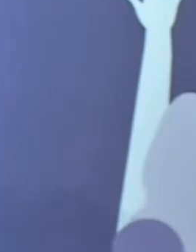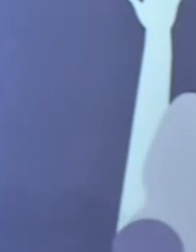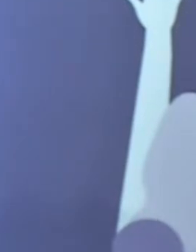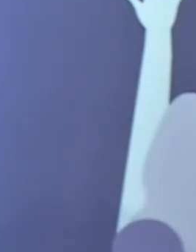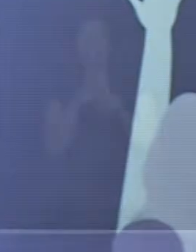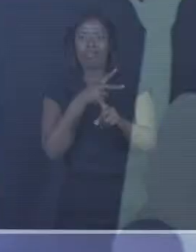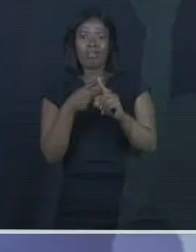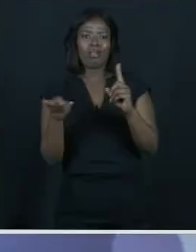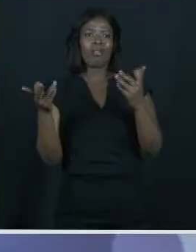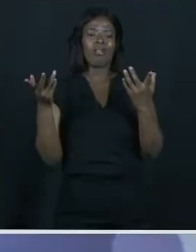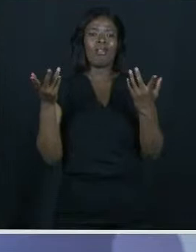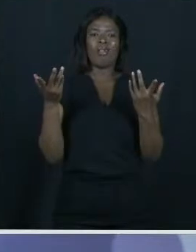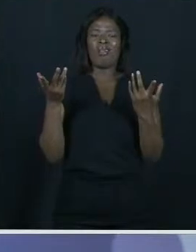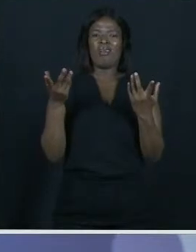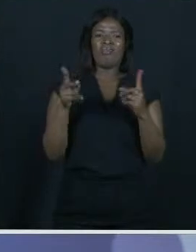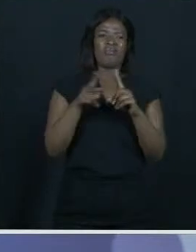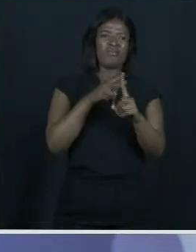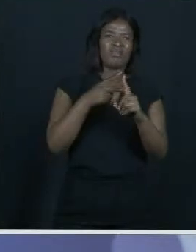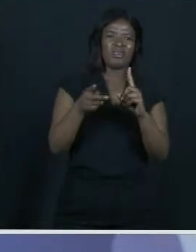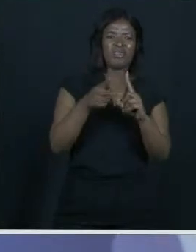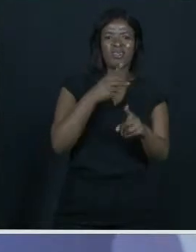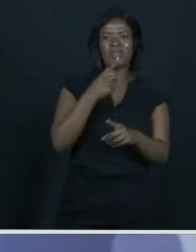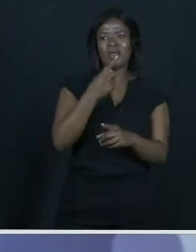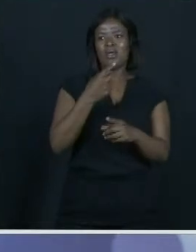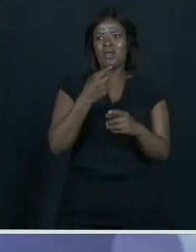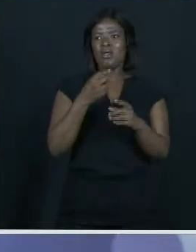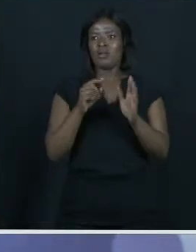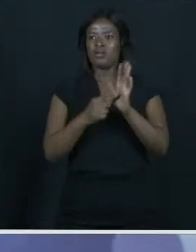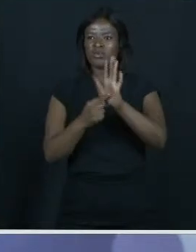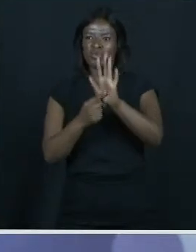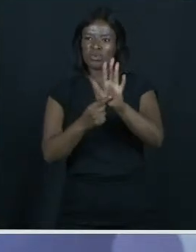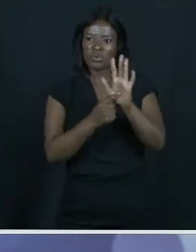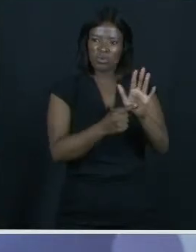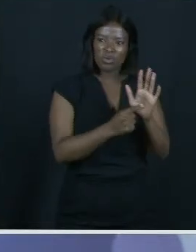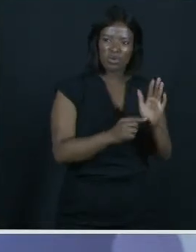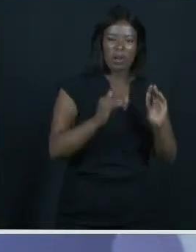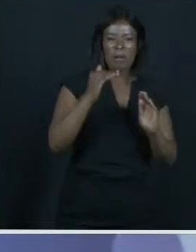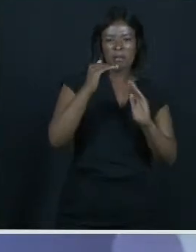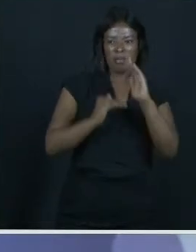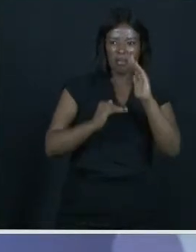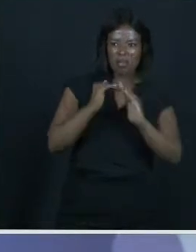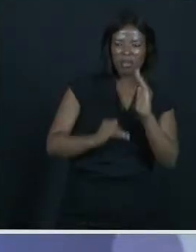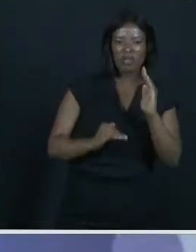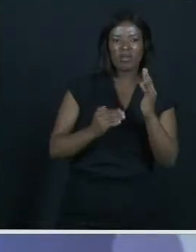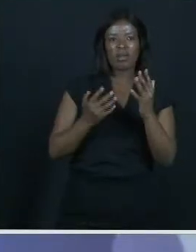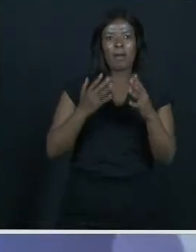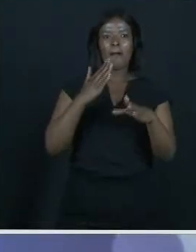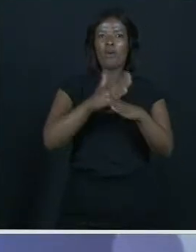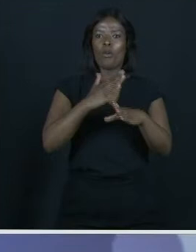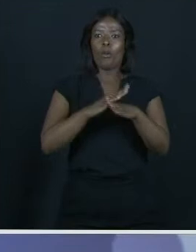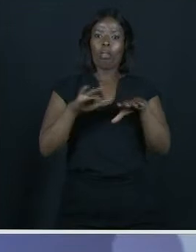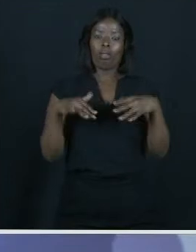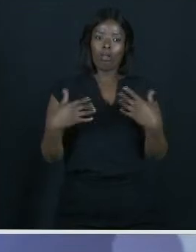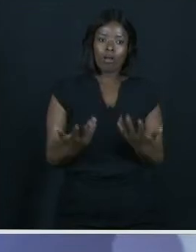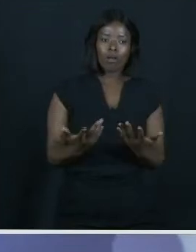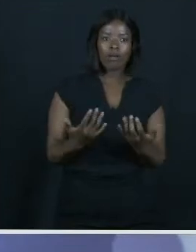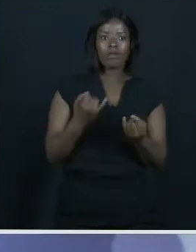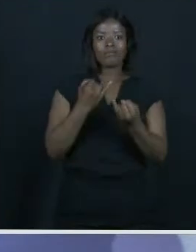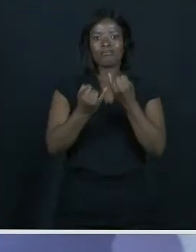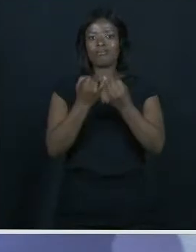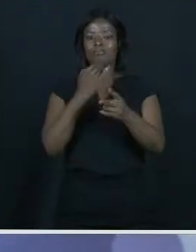violent manifestations of inequality, poverty, unemployment, and